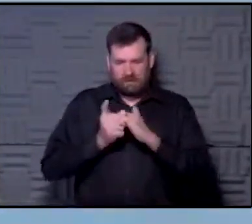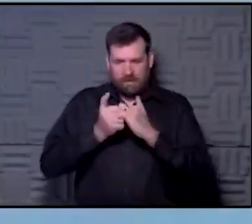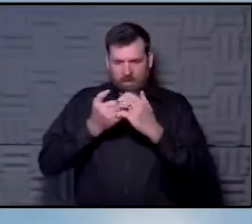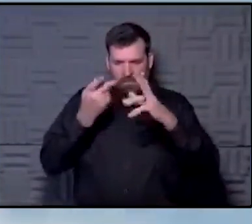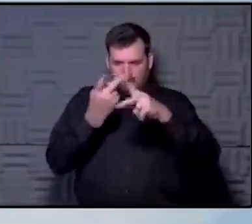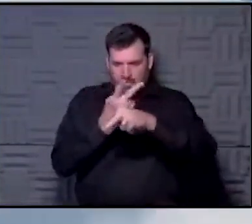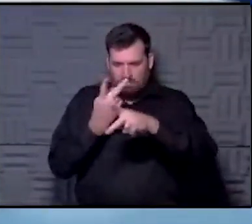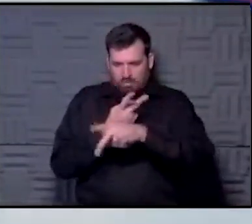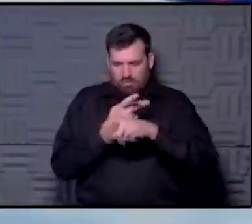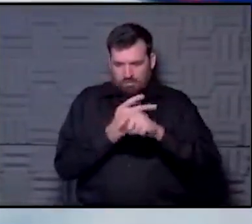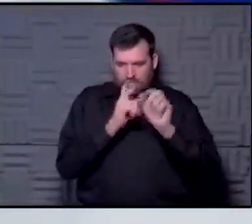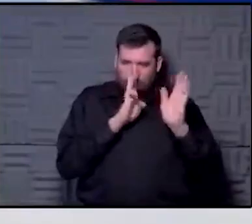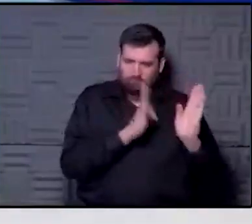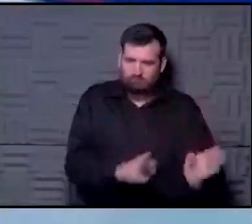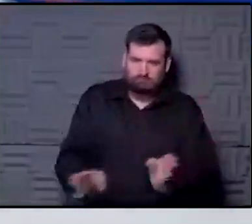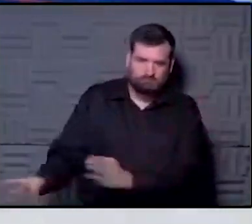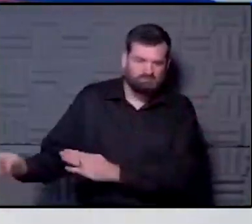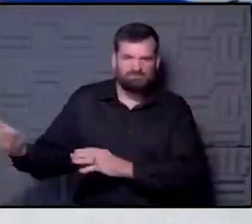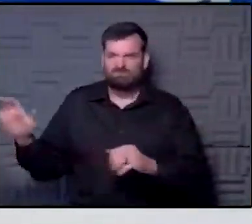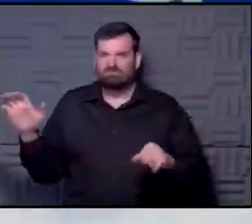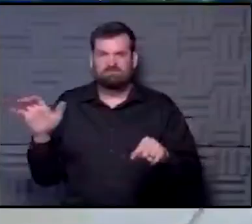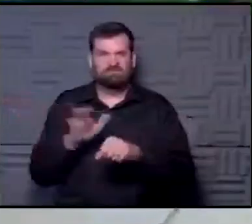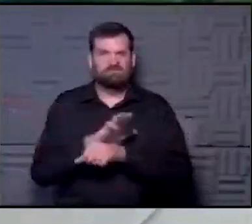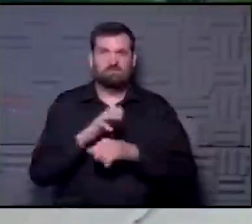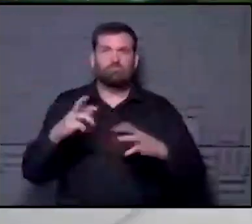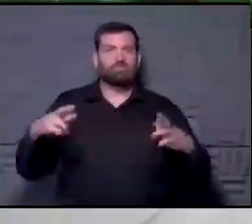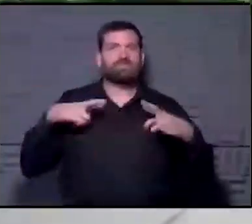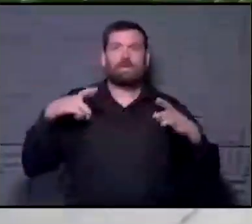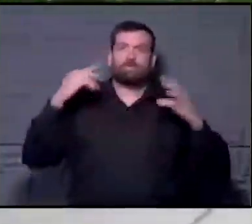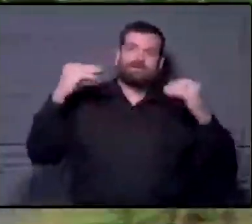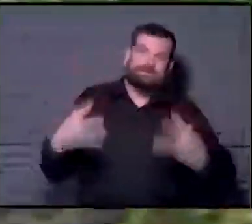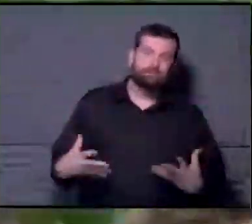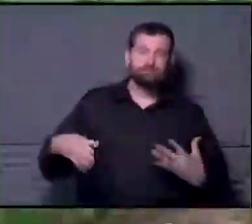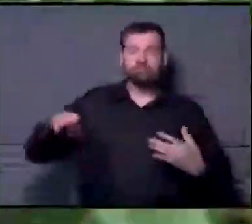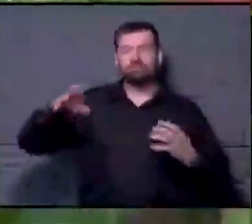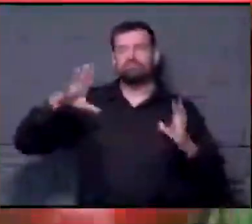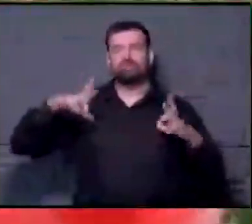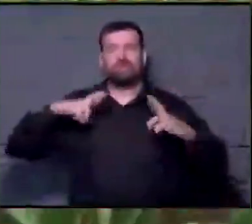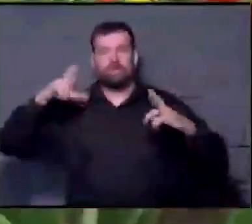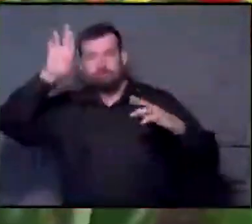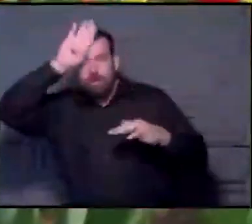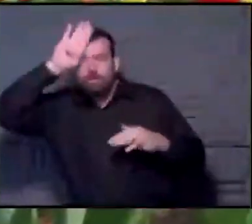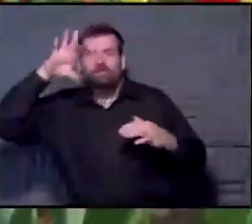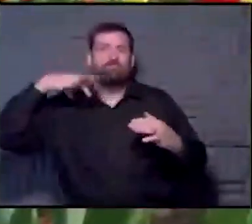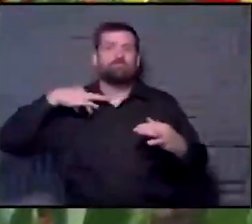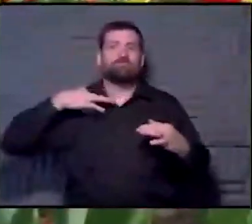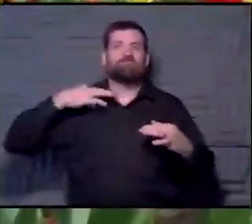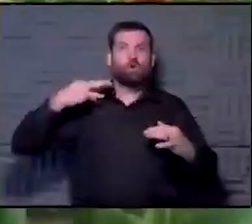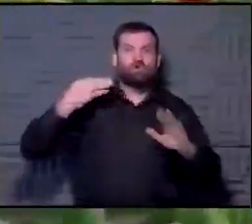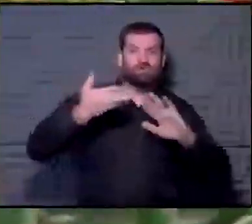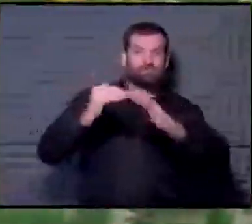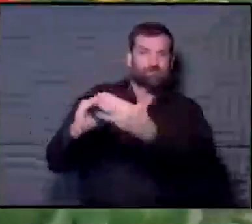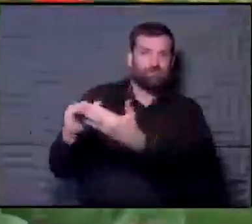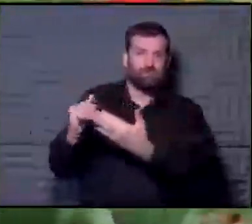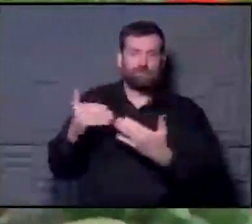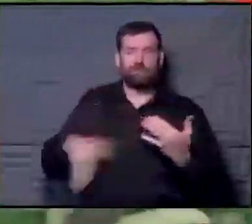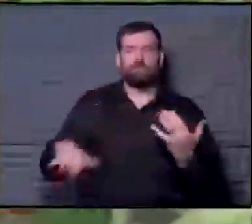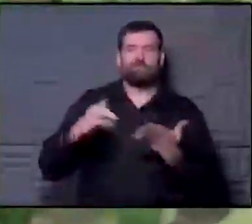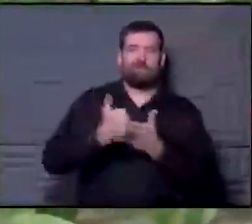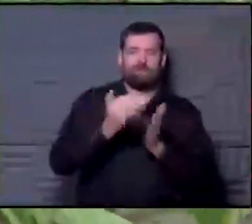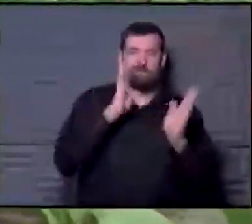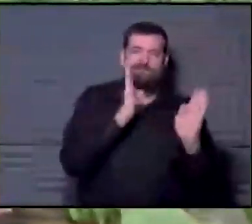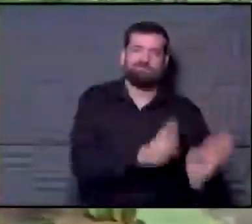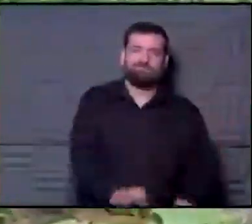off involved retired teachers, retired firemen, all sorts of community volunteers to help organize